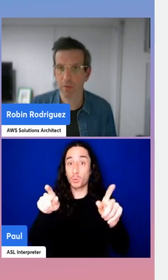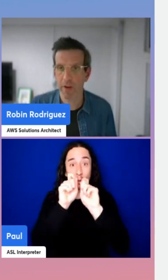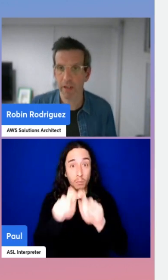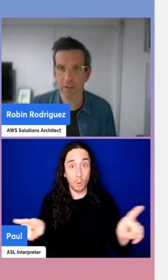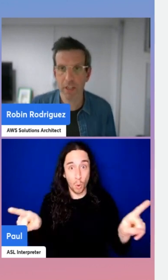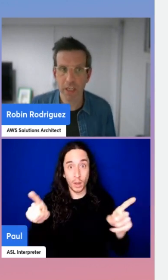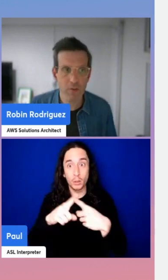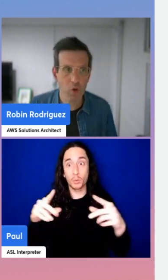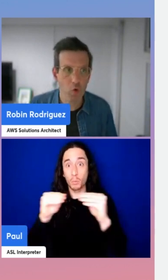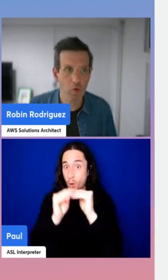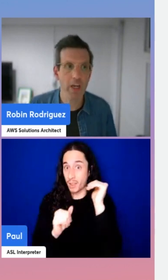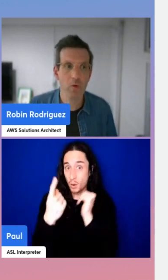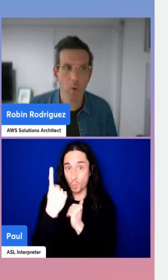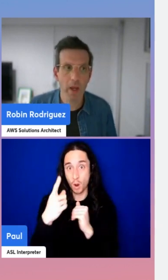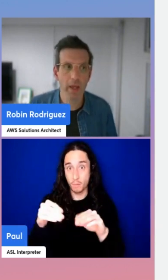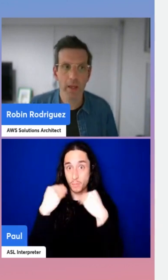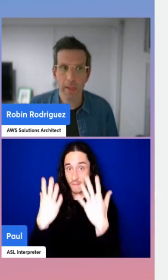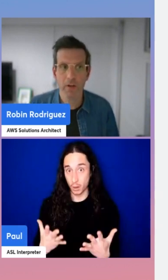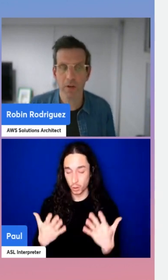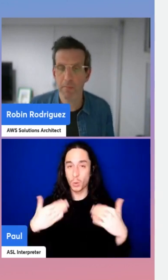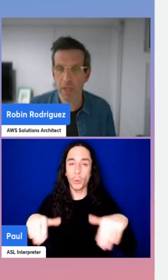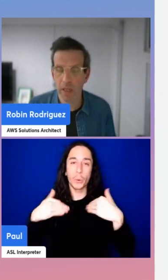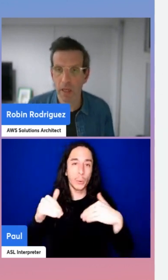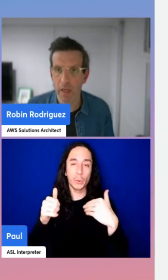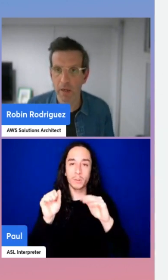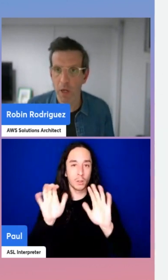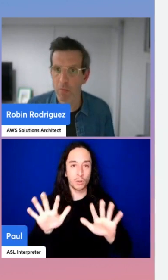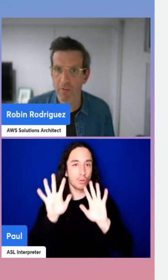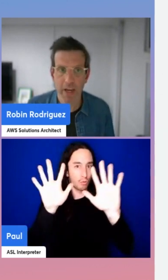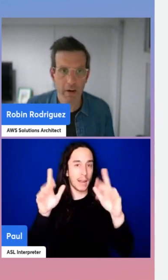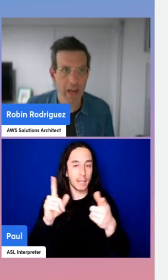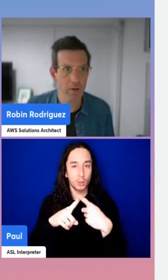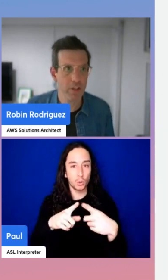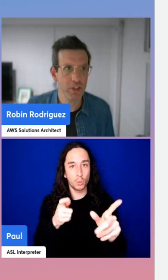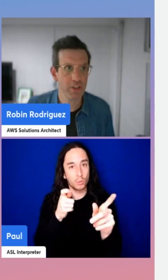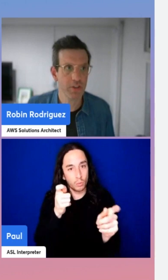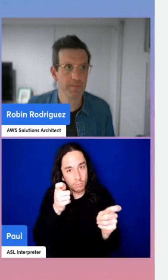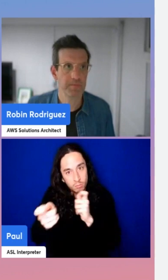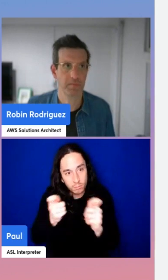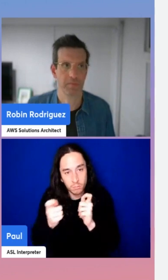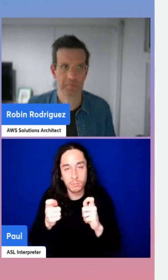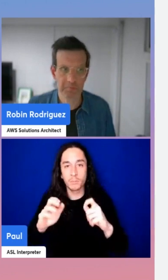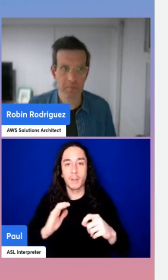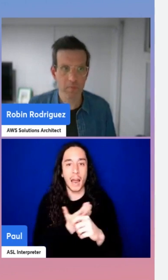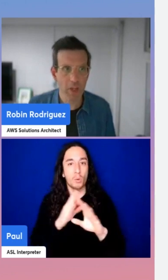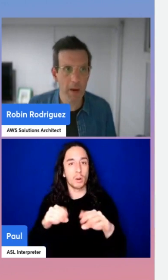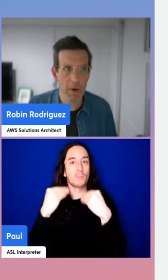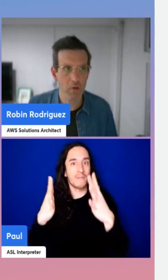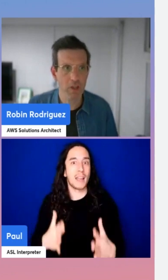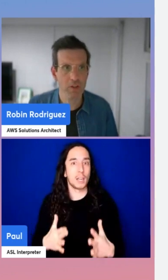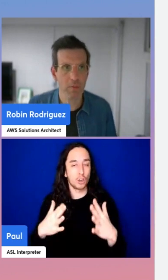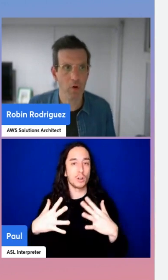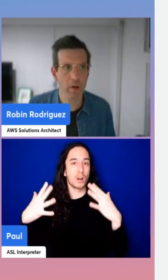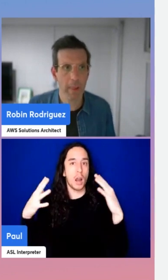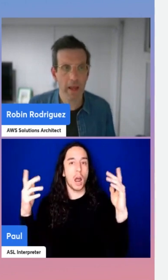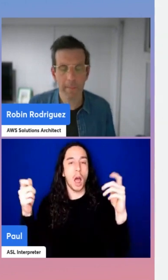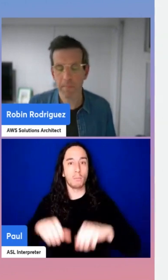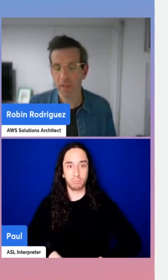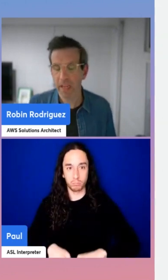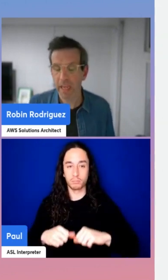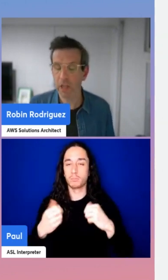multiple providers is a great way to mitigate provider outages across the